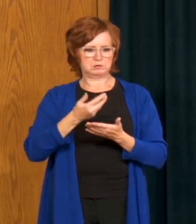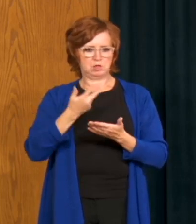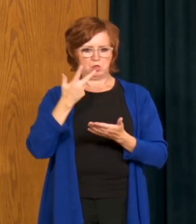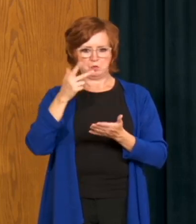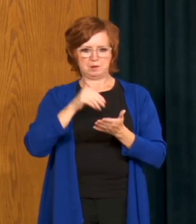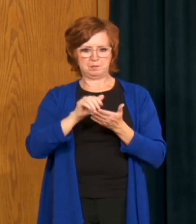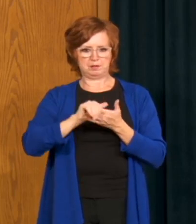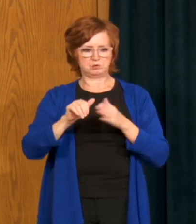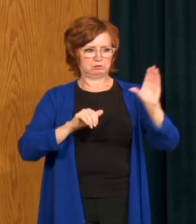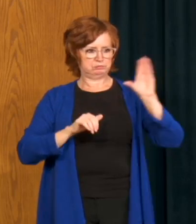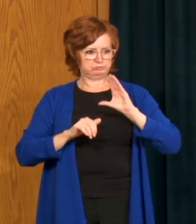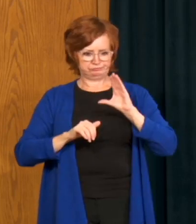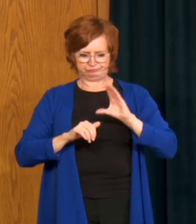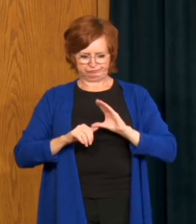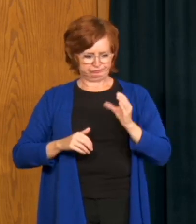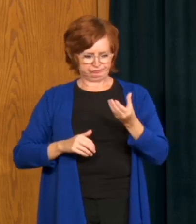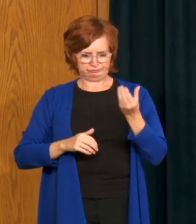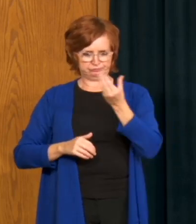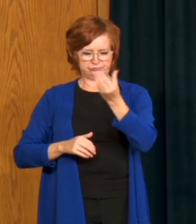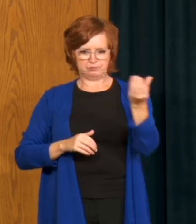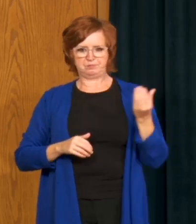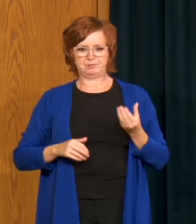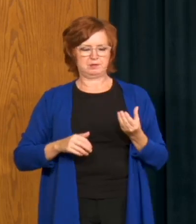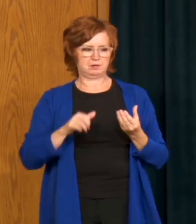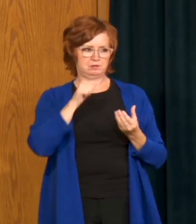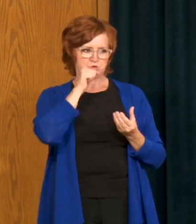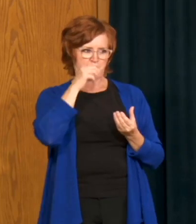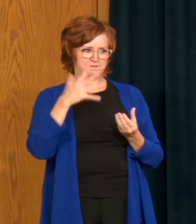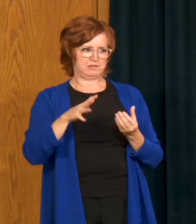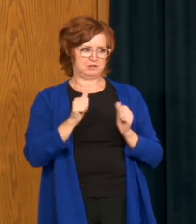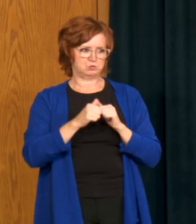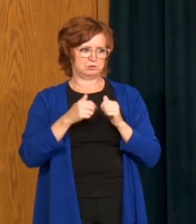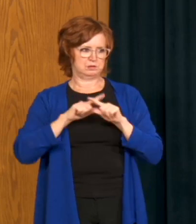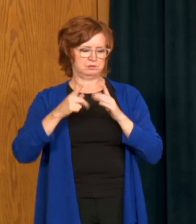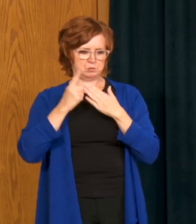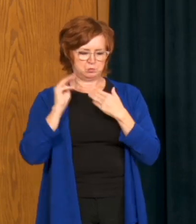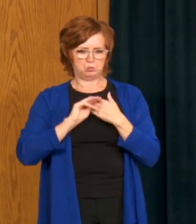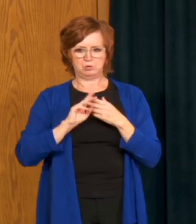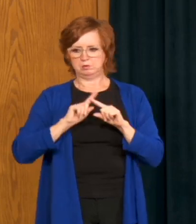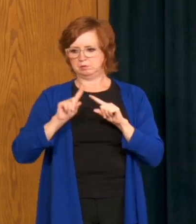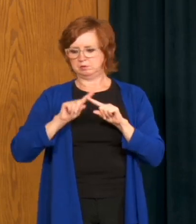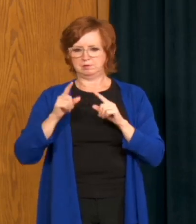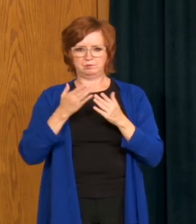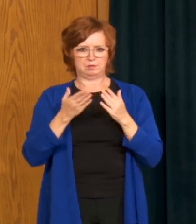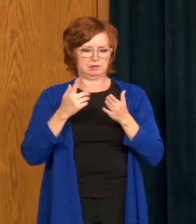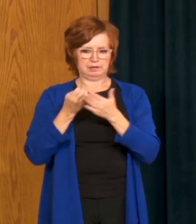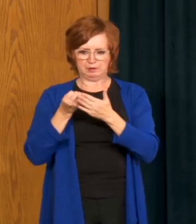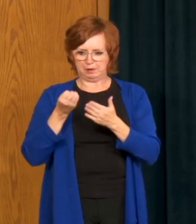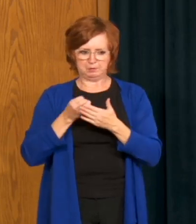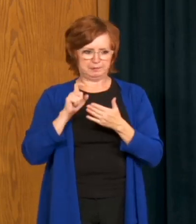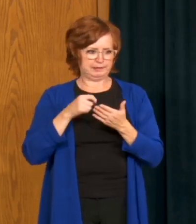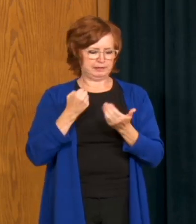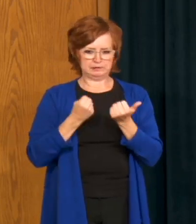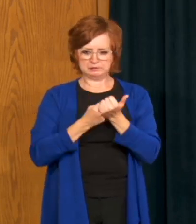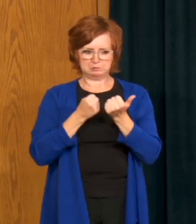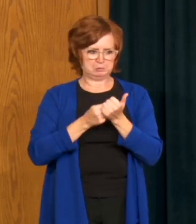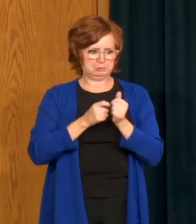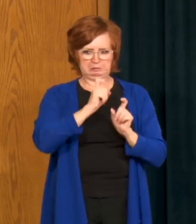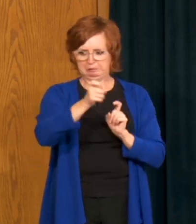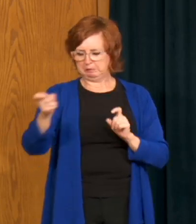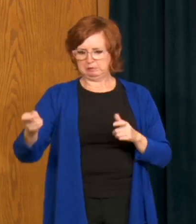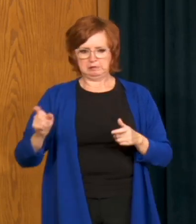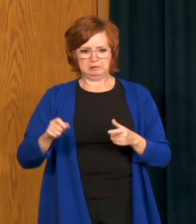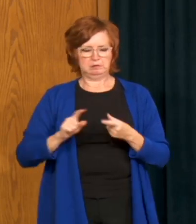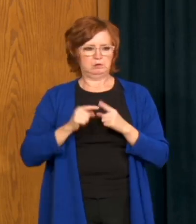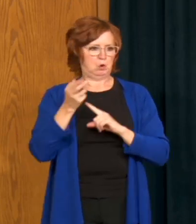other COVID support programs that we're looking at. We're not finished. We have a number of other sectors of our economy that continue to be challenged. We have